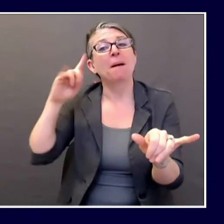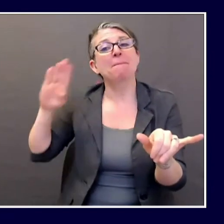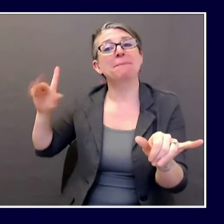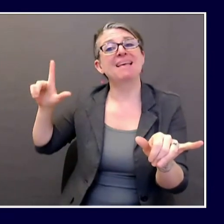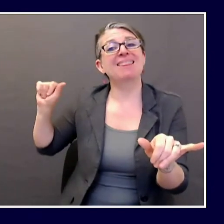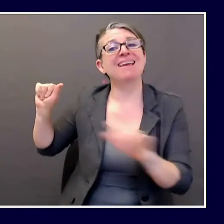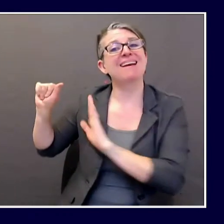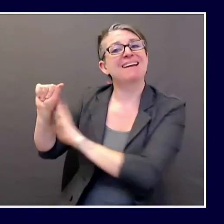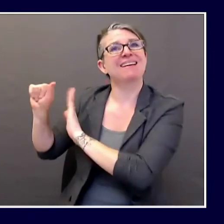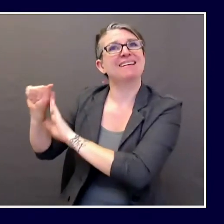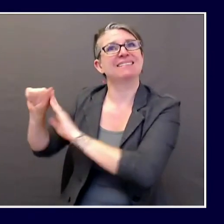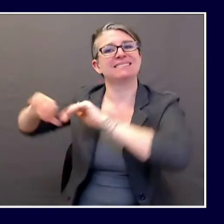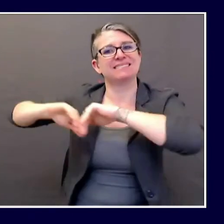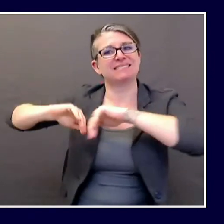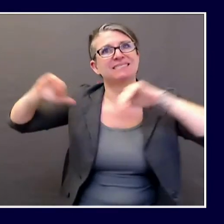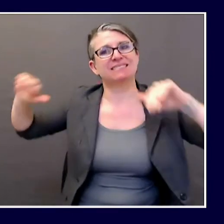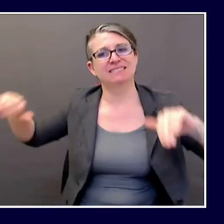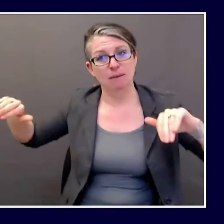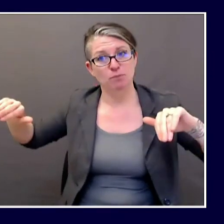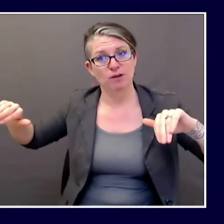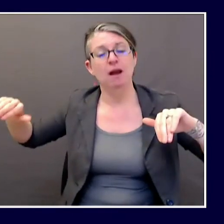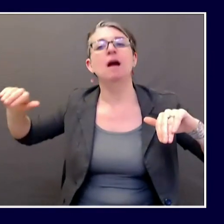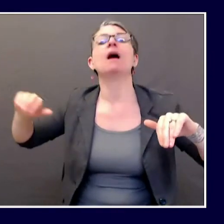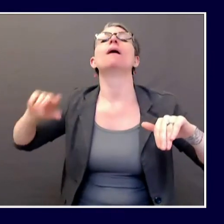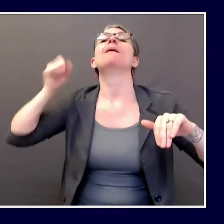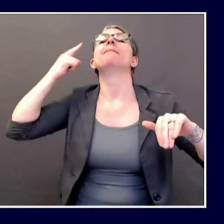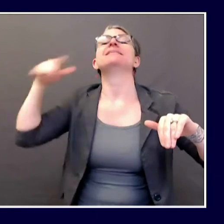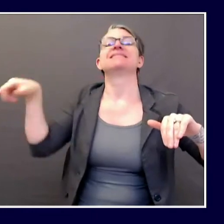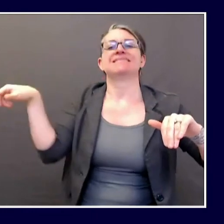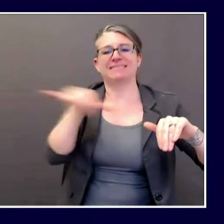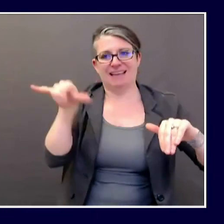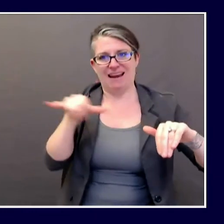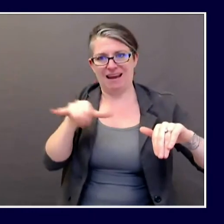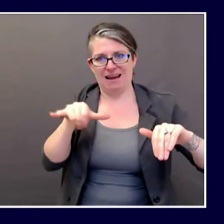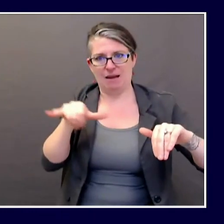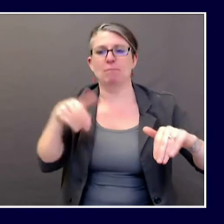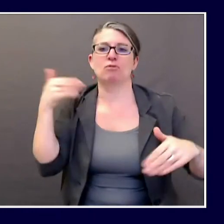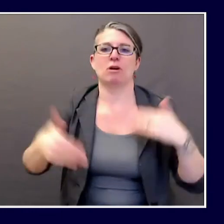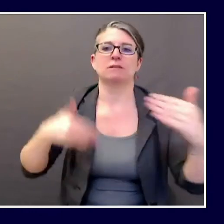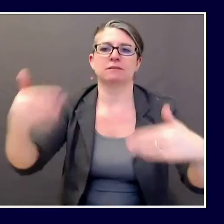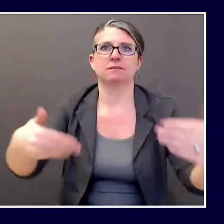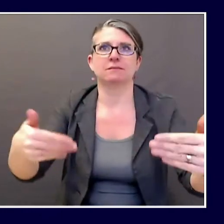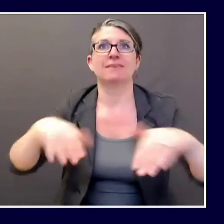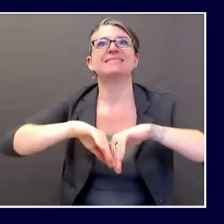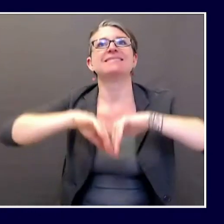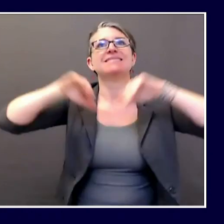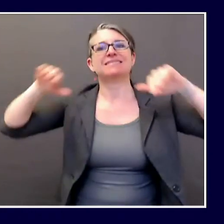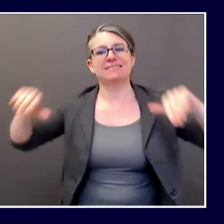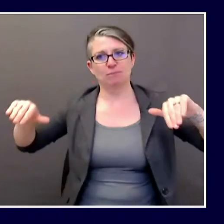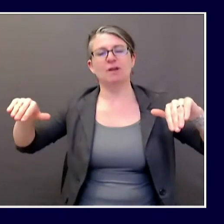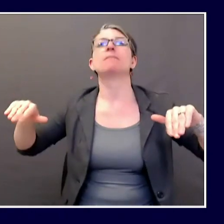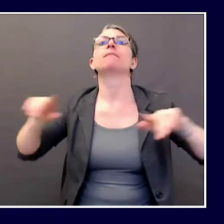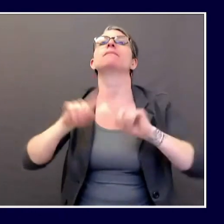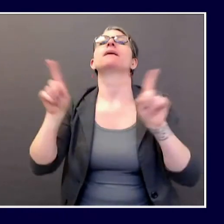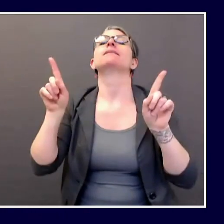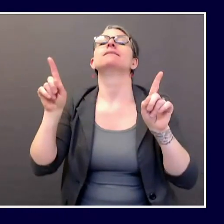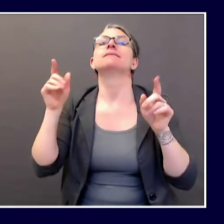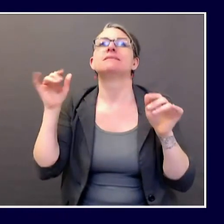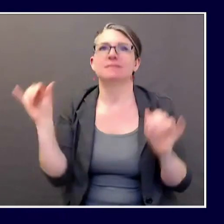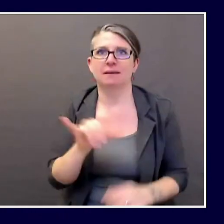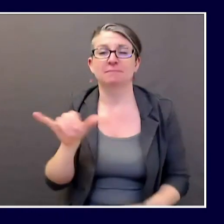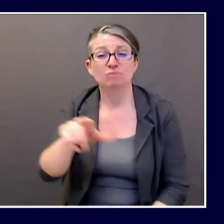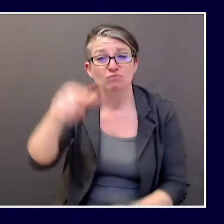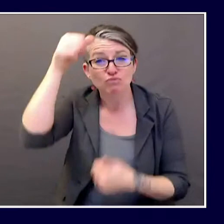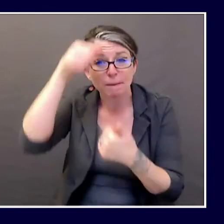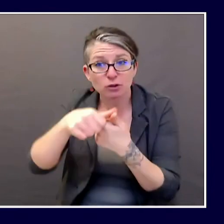not cutting any corners. So why would they not just go ahead and move forward with